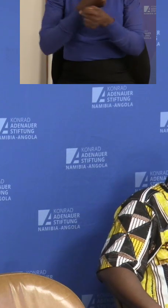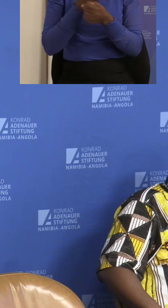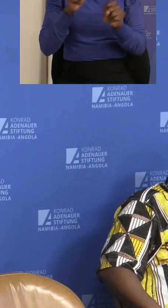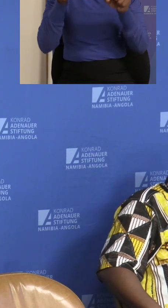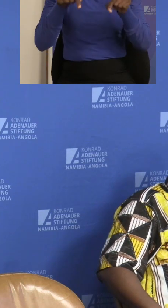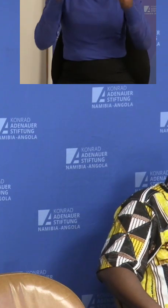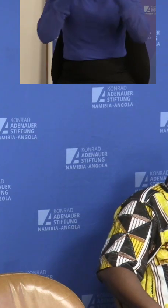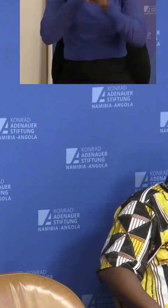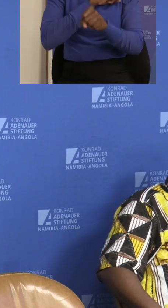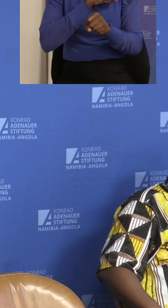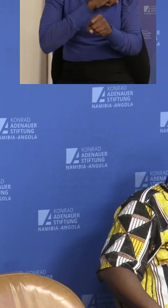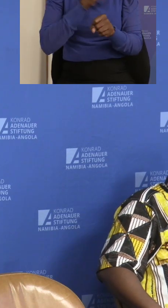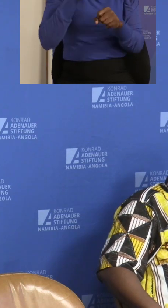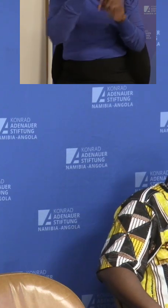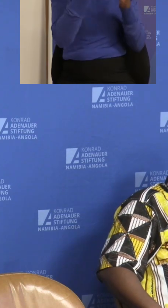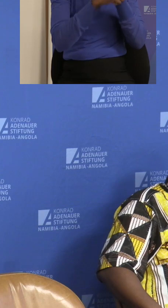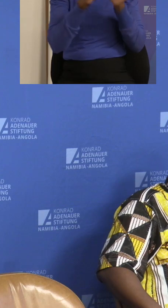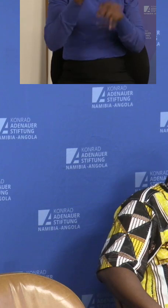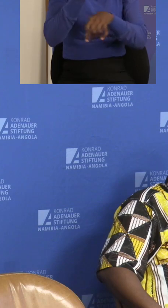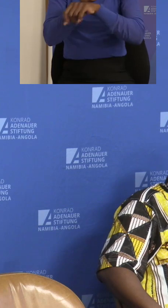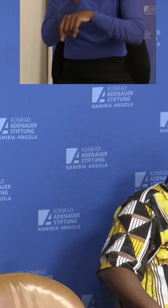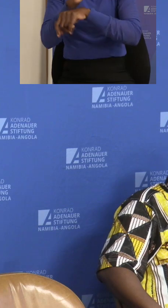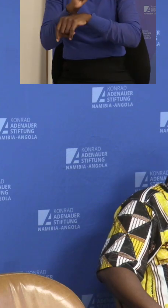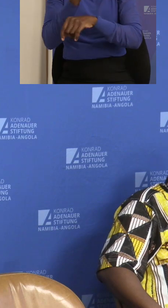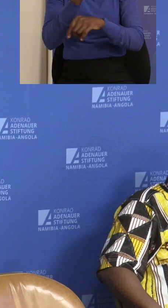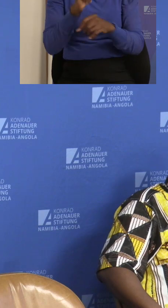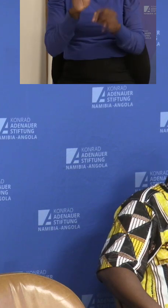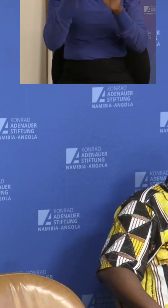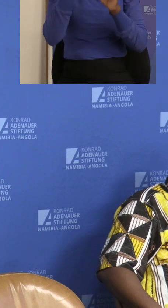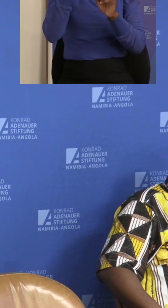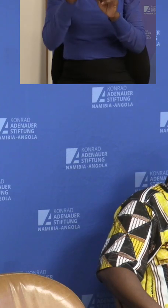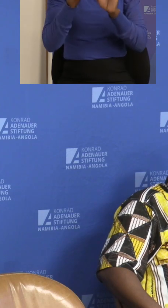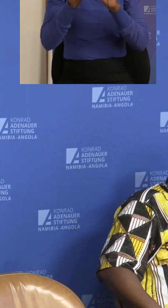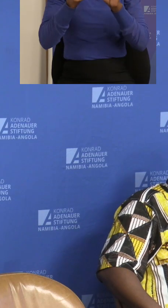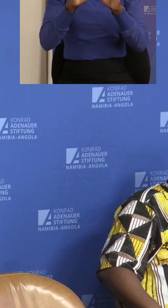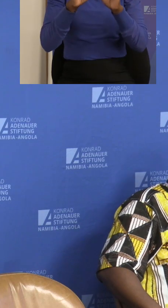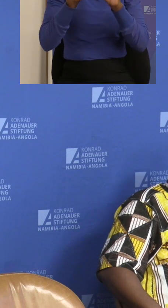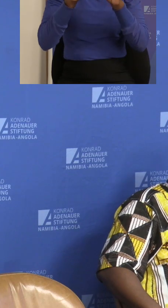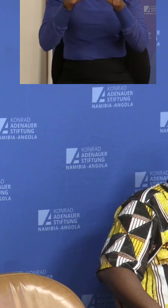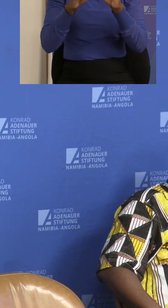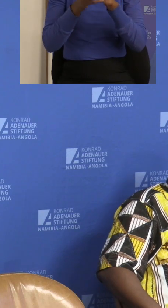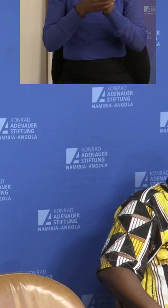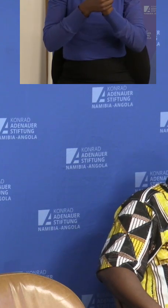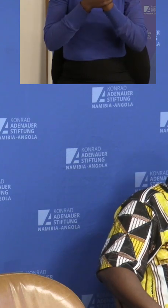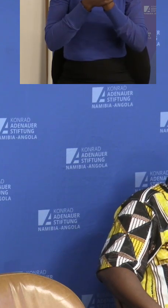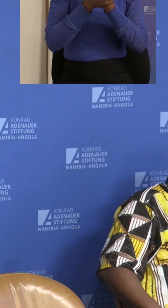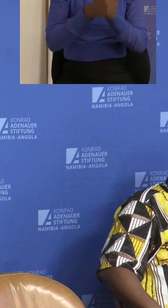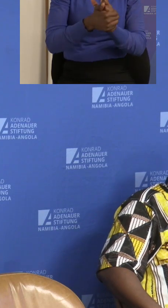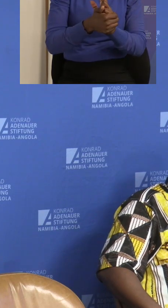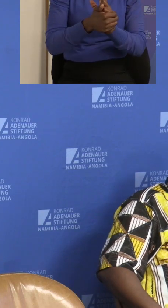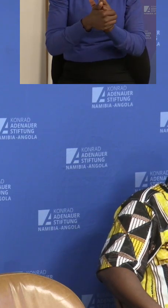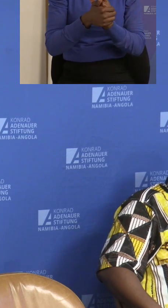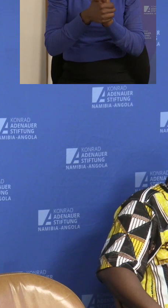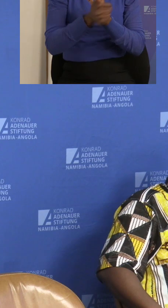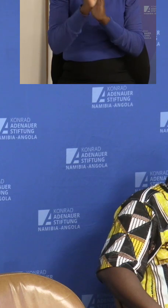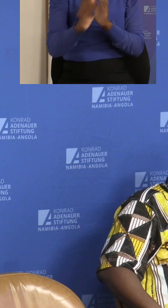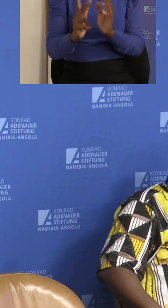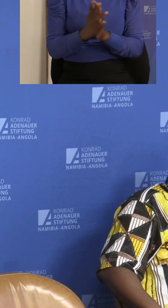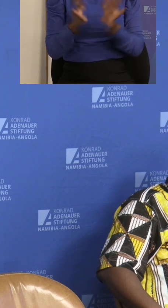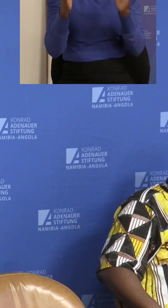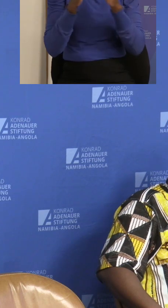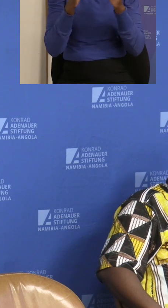tonight because he's up in the north in Kurinkuru. He's an education specialist. However, because of network problems, he could also not